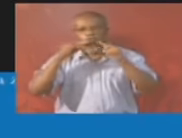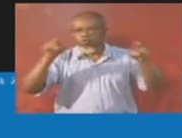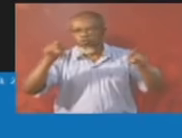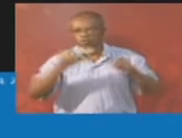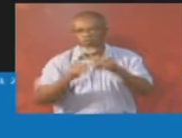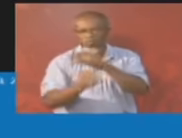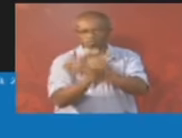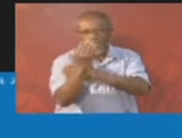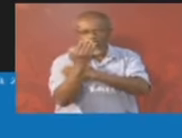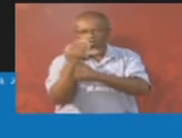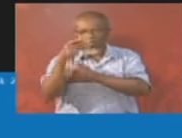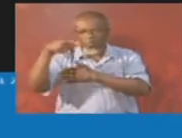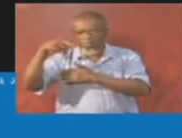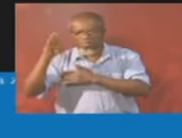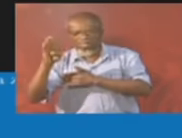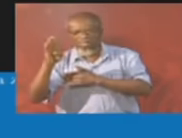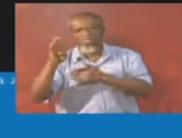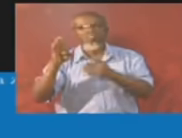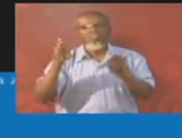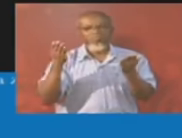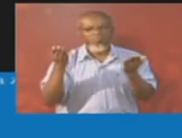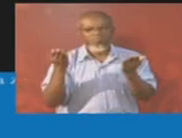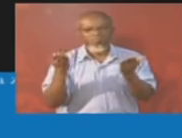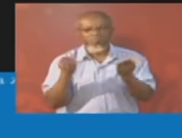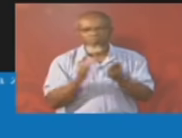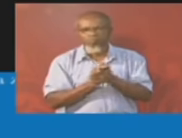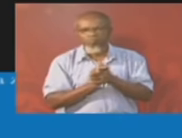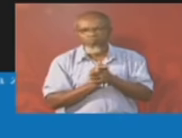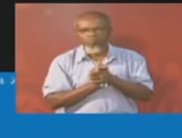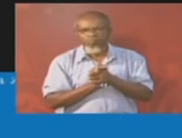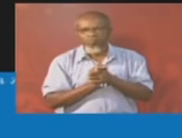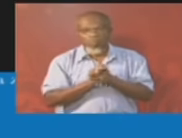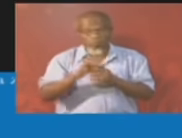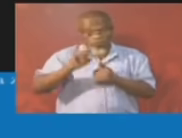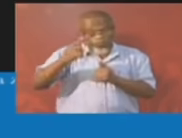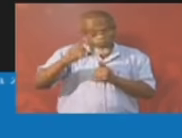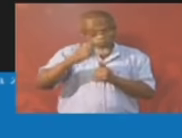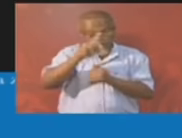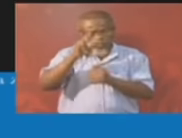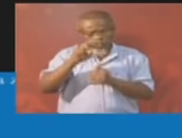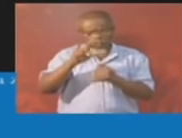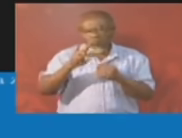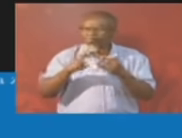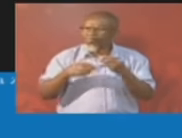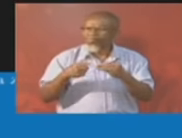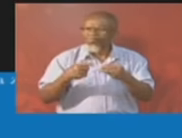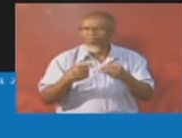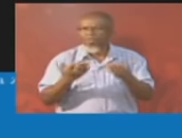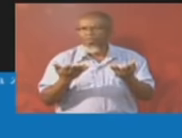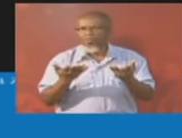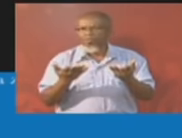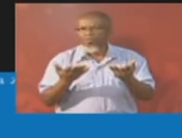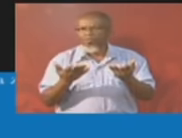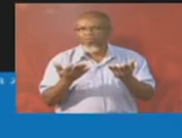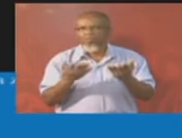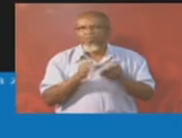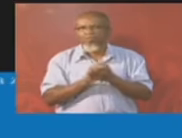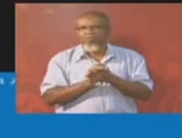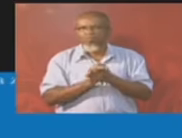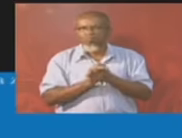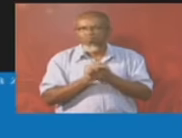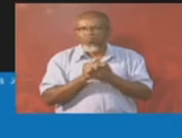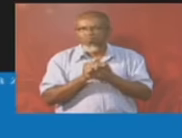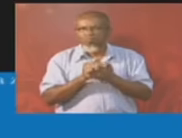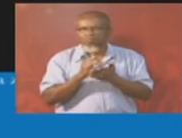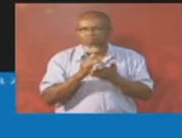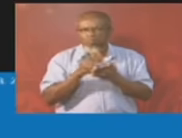Good morning, Priya Bihari, azpnews.com. My first question is about the some